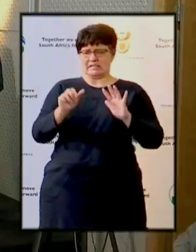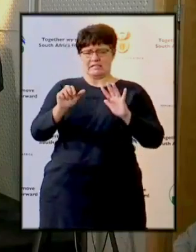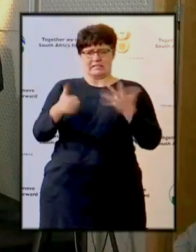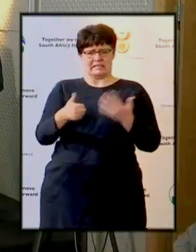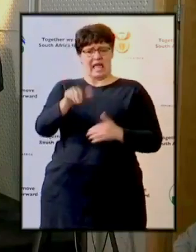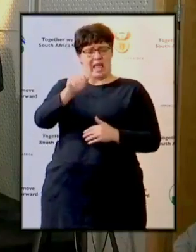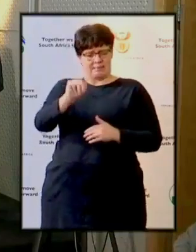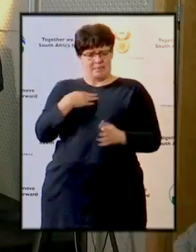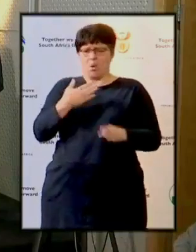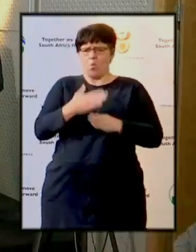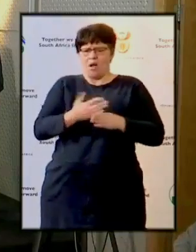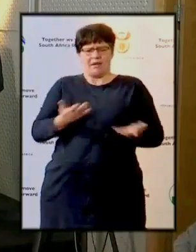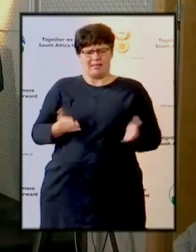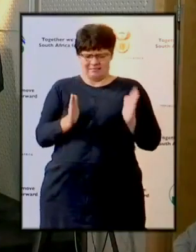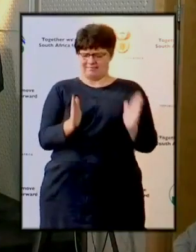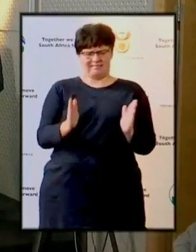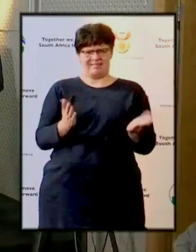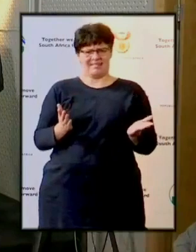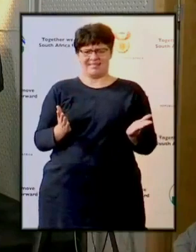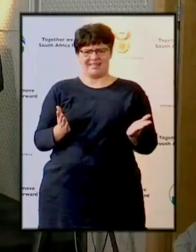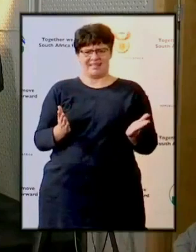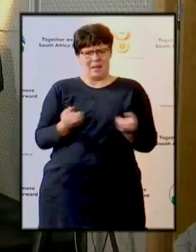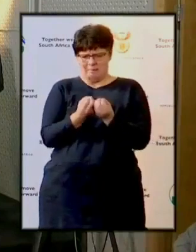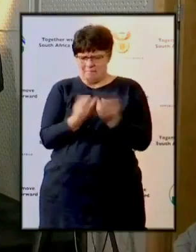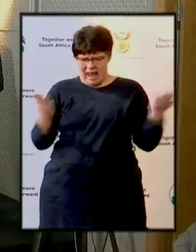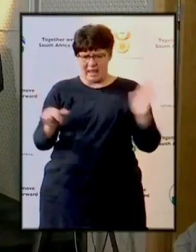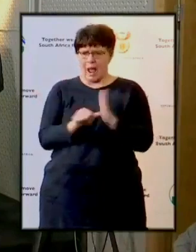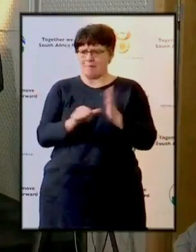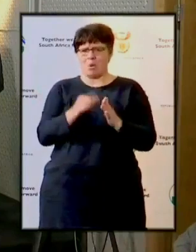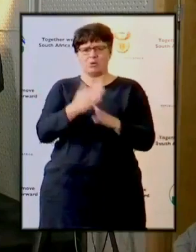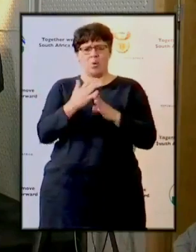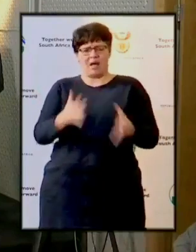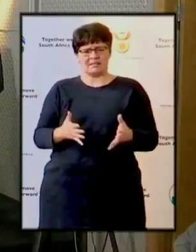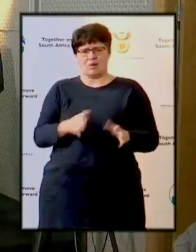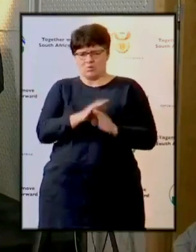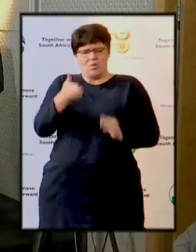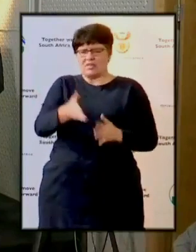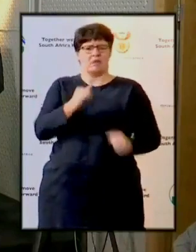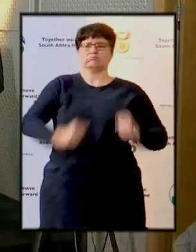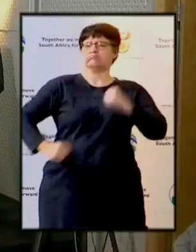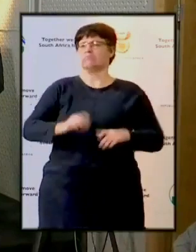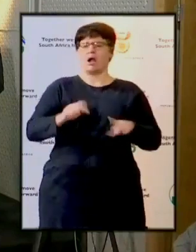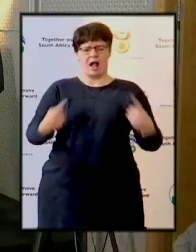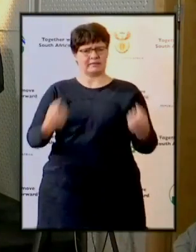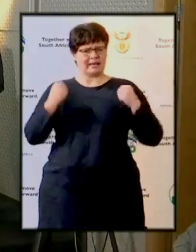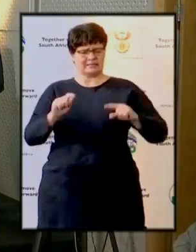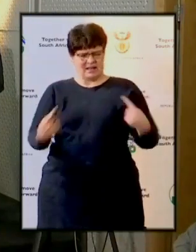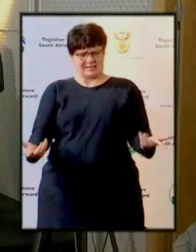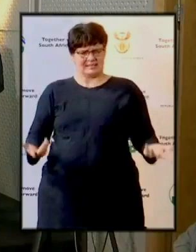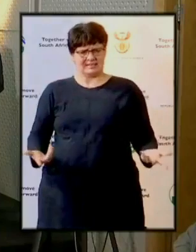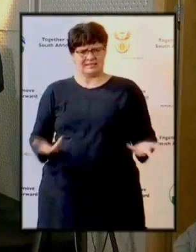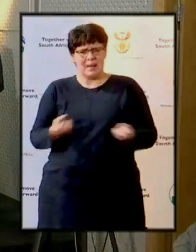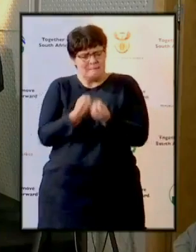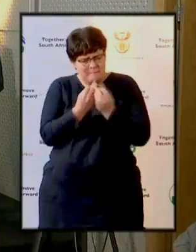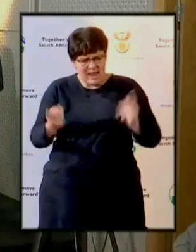work, and between 9 a.m. even some of us, many of the essential workers, they are not there, so they cannot exercise. And many of the